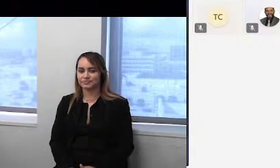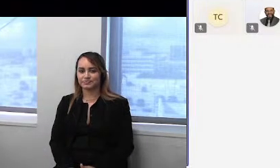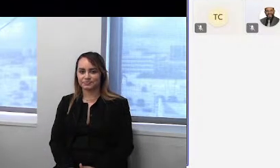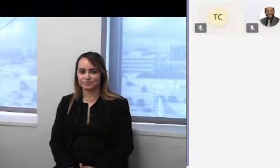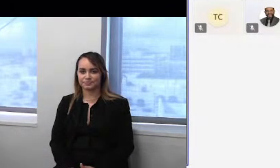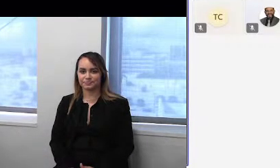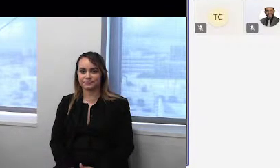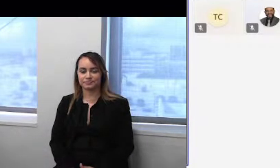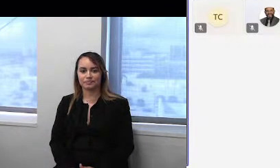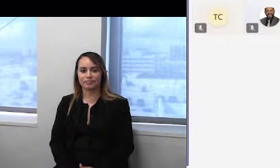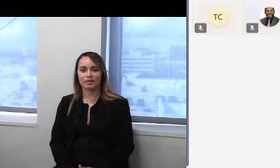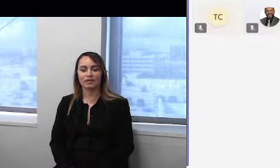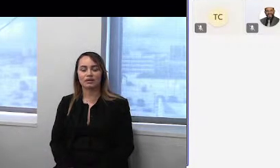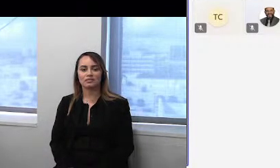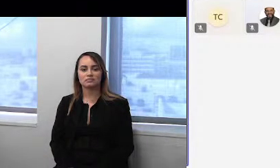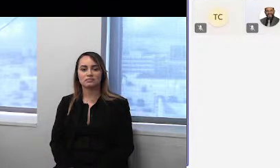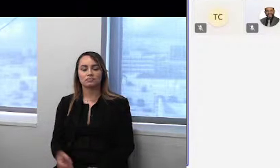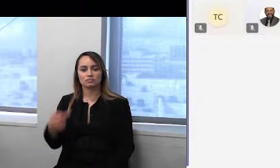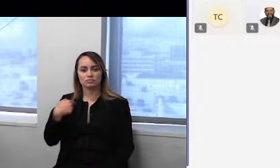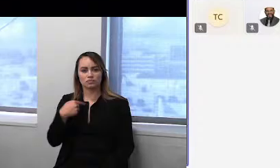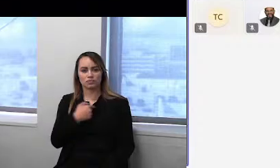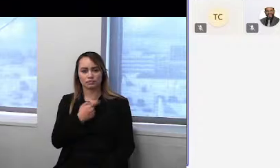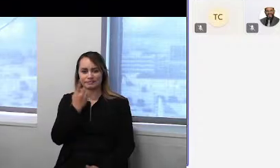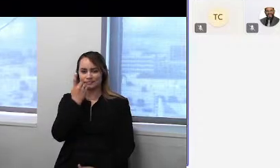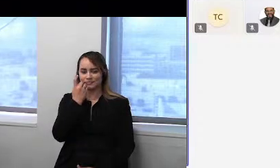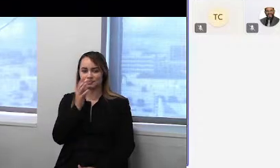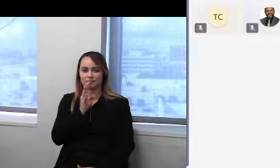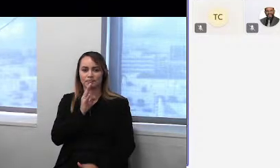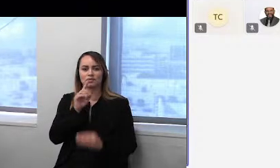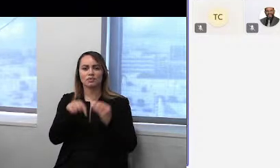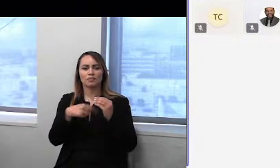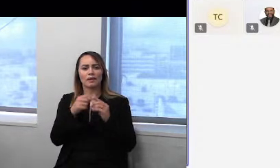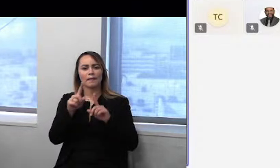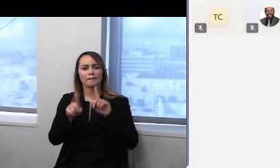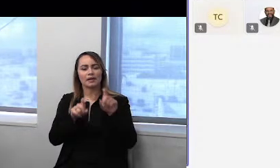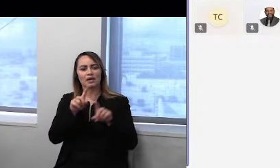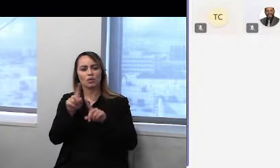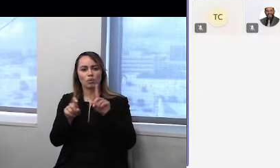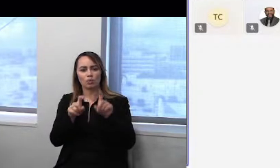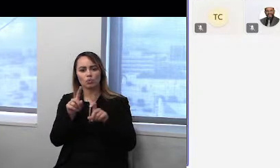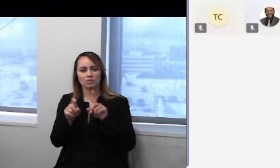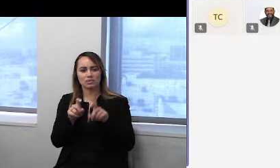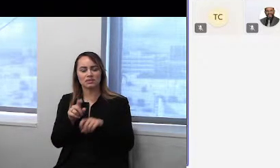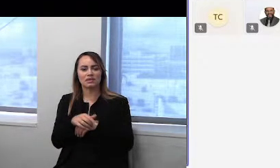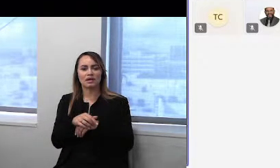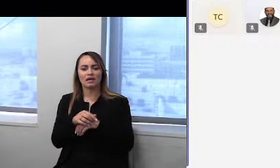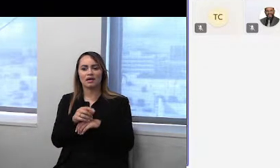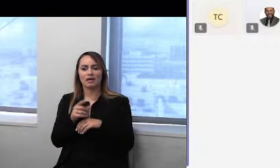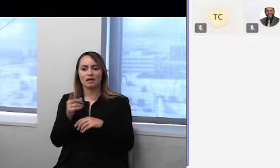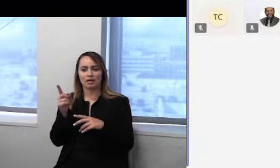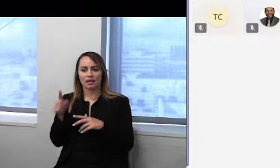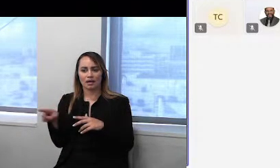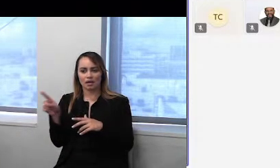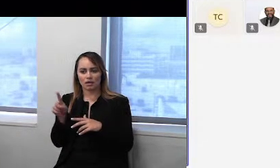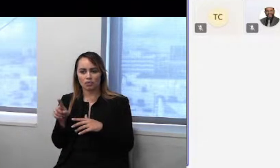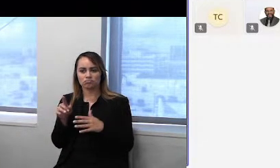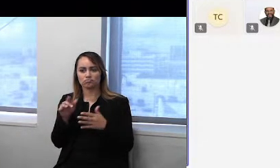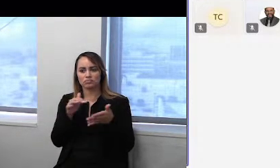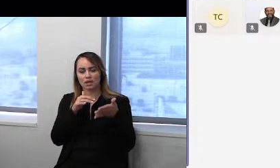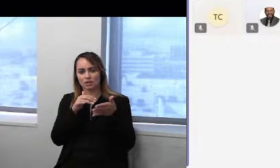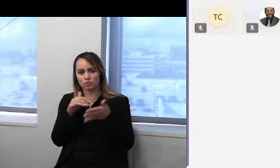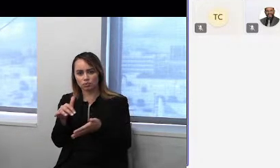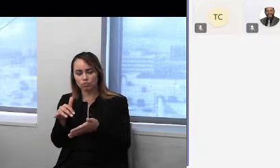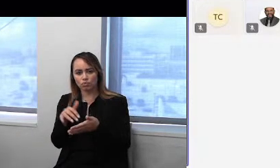And we talked a little bit earlier, the questions about whether, you're doing, I guess, dynamic type studies to identify battery